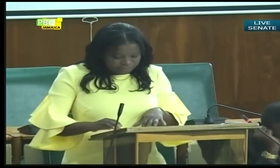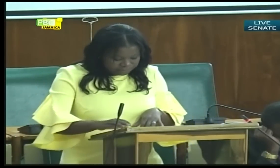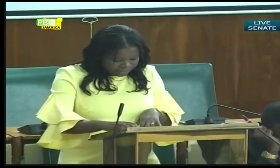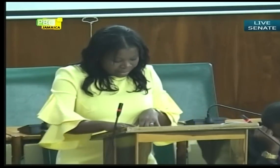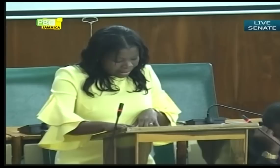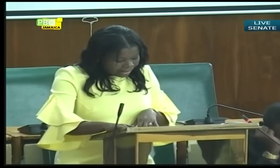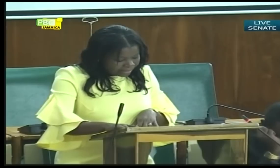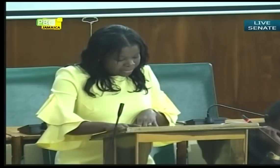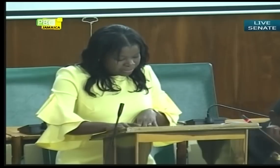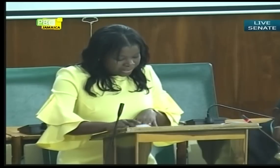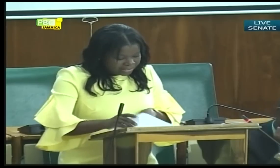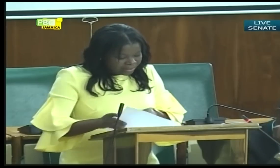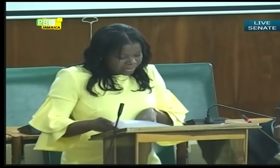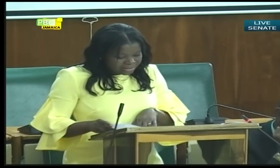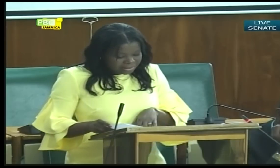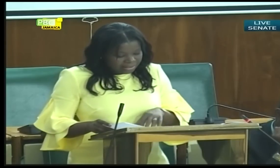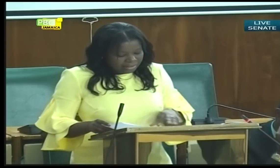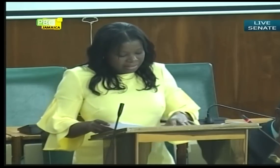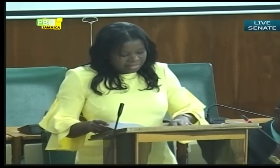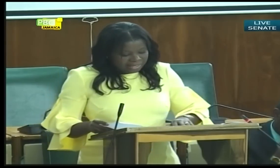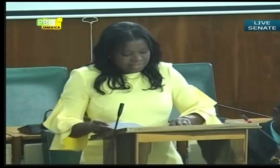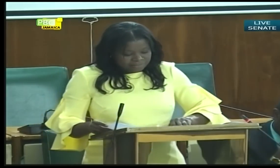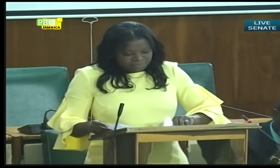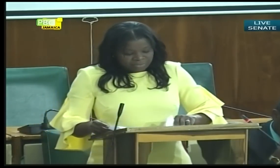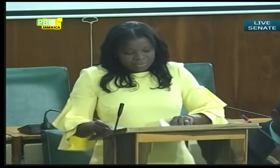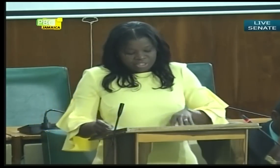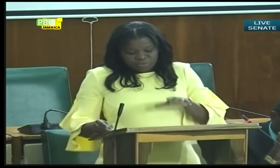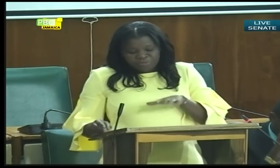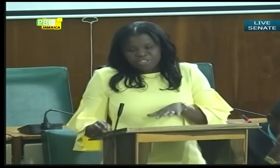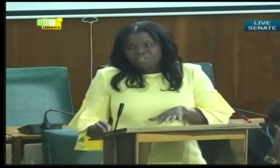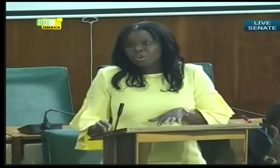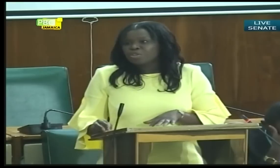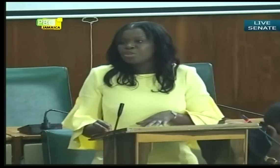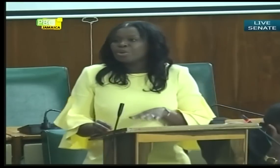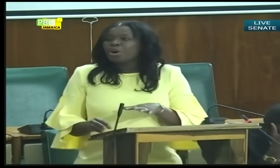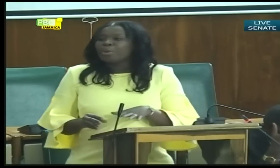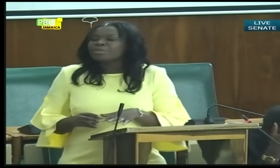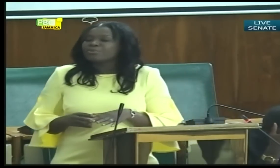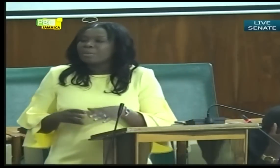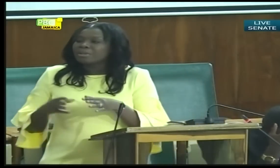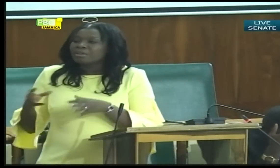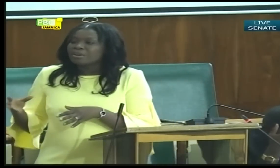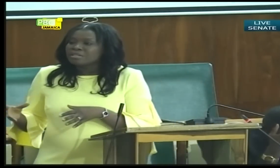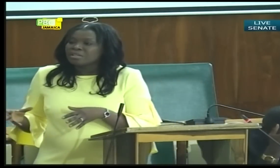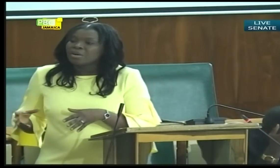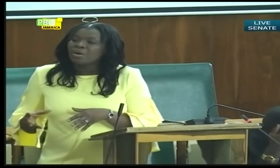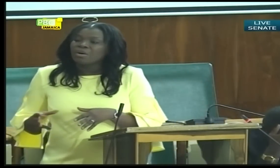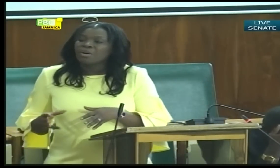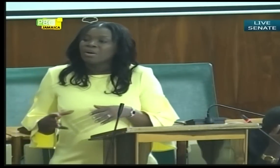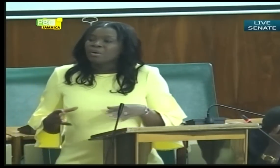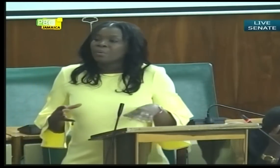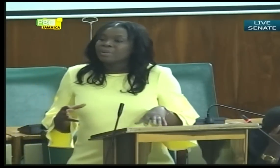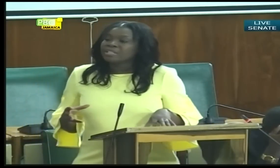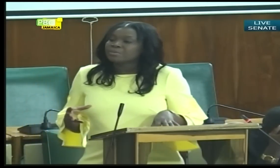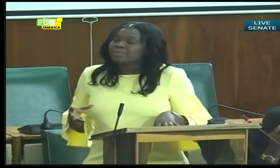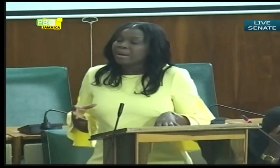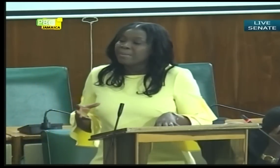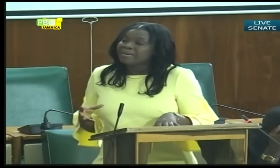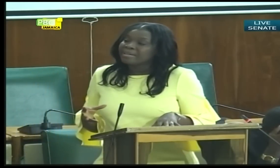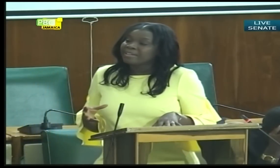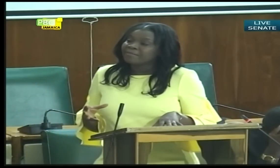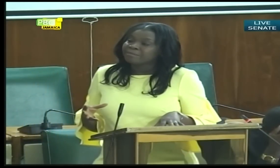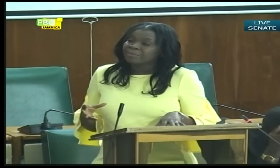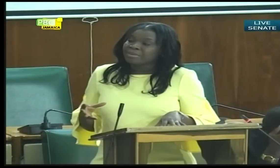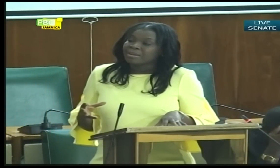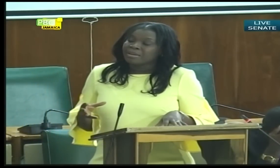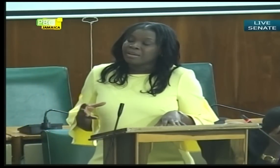provision. And Mr. President, I want to say that this provision also comes from the Guernsey law, which